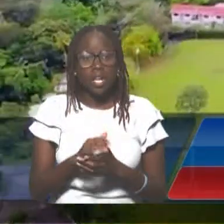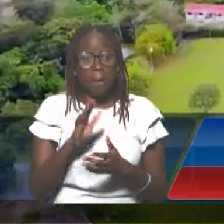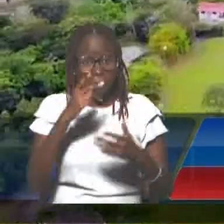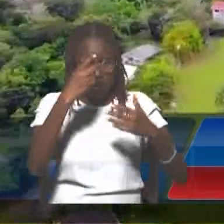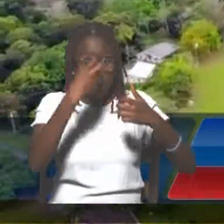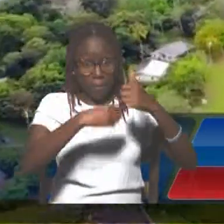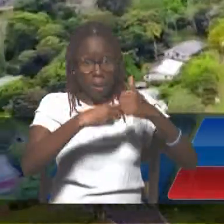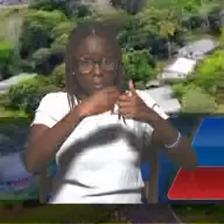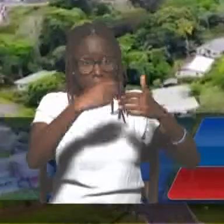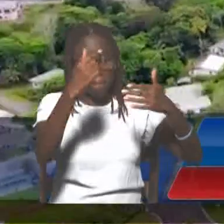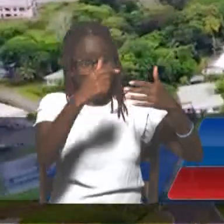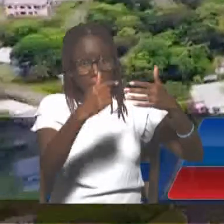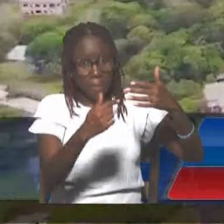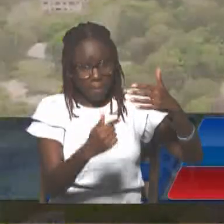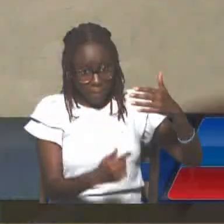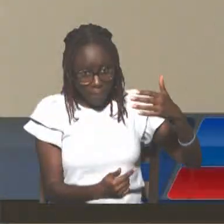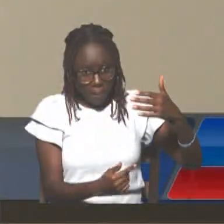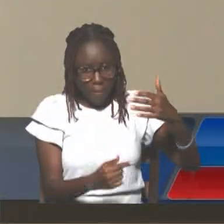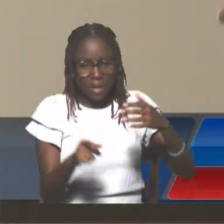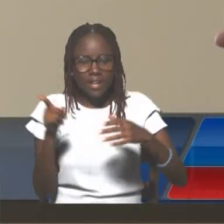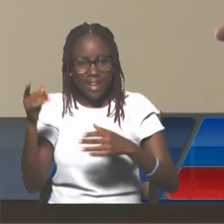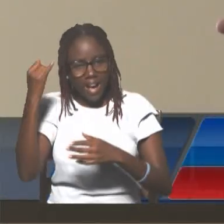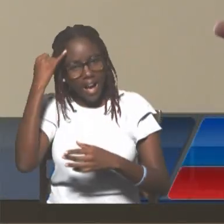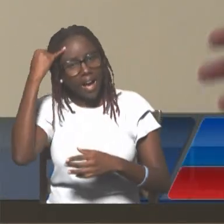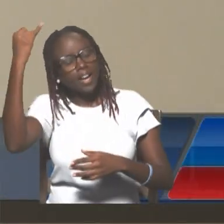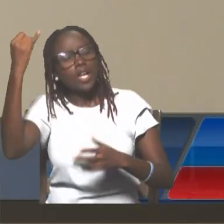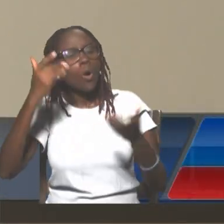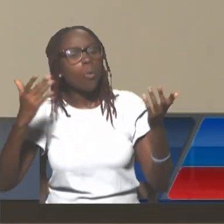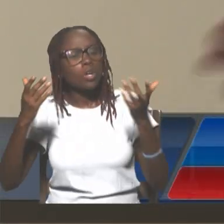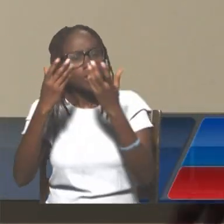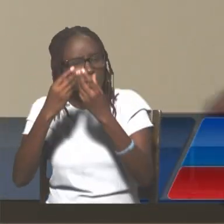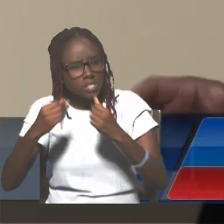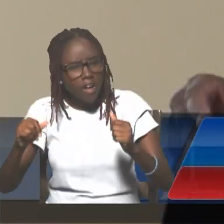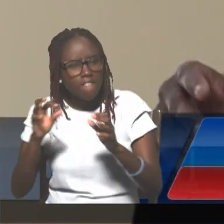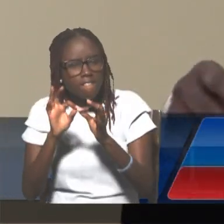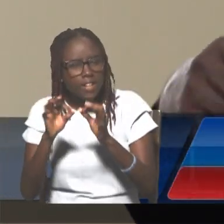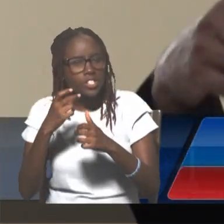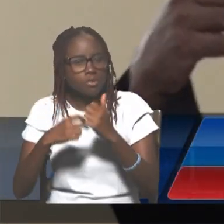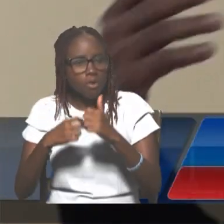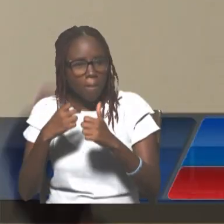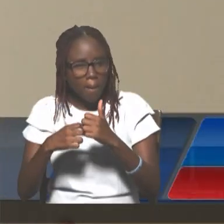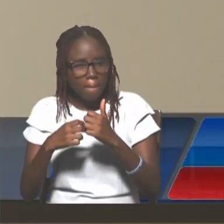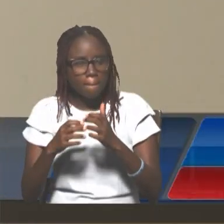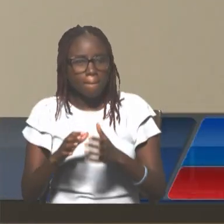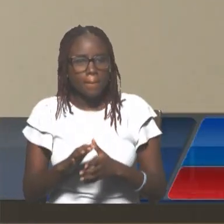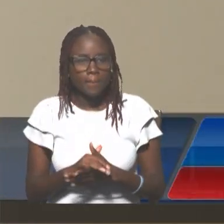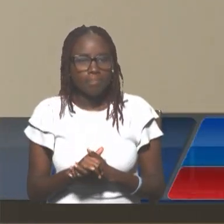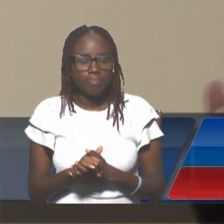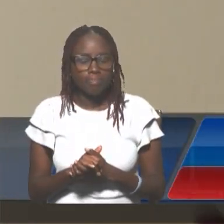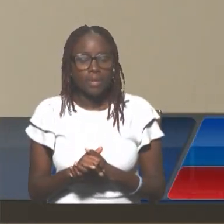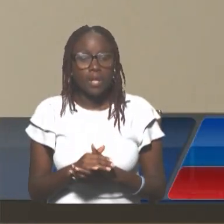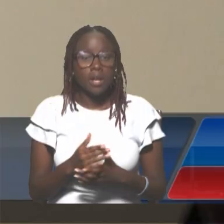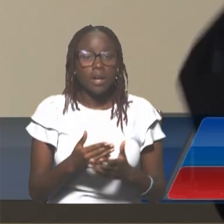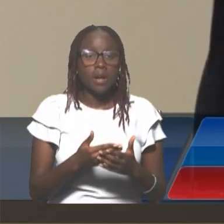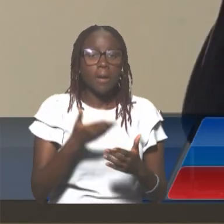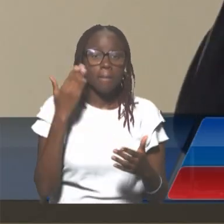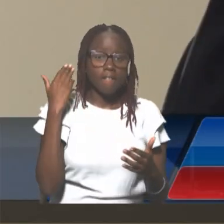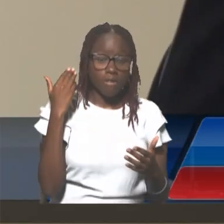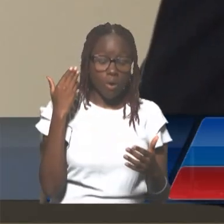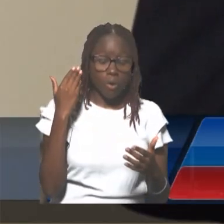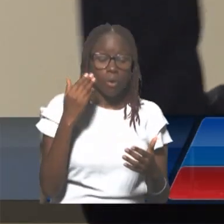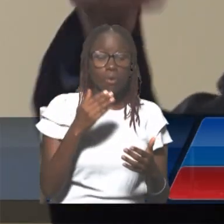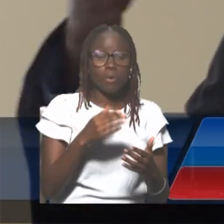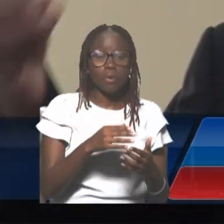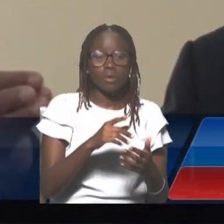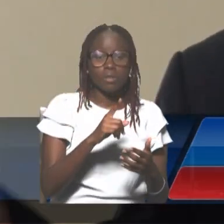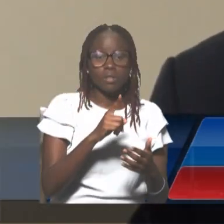solutions for the road ahead for the economy. We would have reached a point such as D, and then the economy would have contracted in two forms. One,